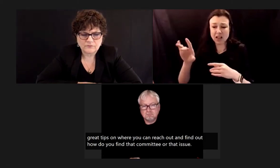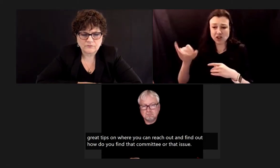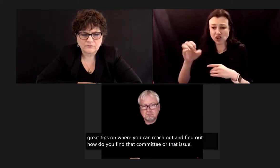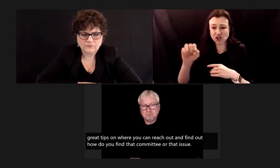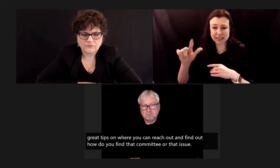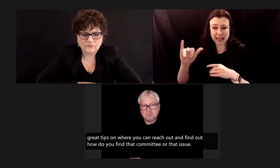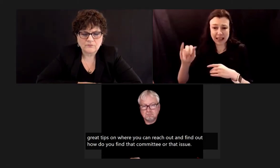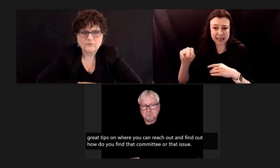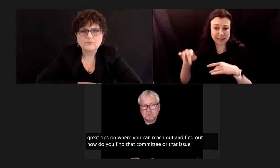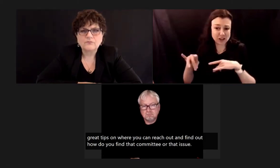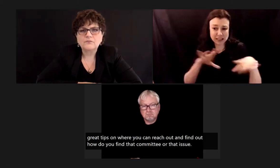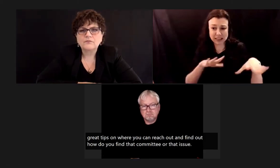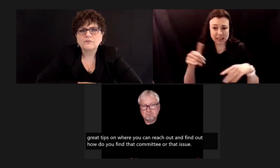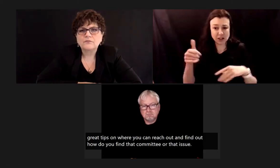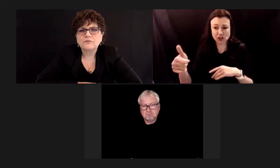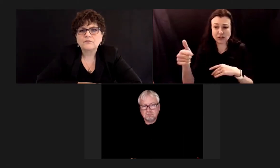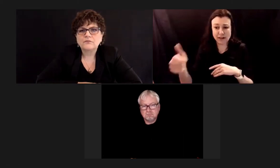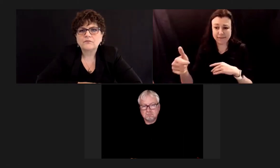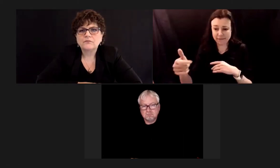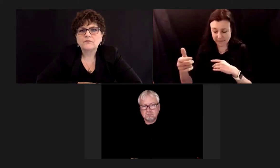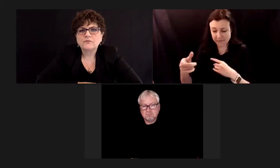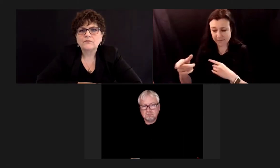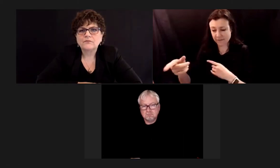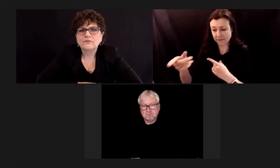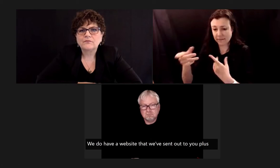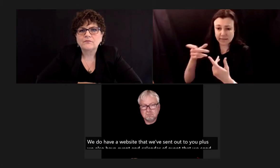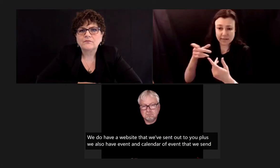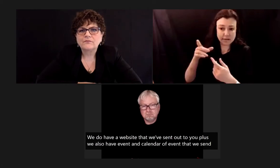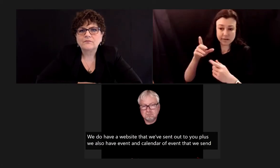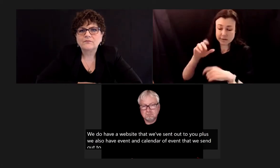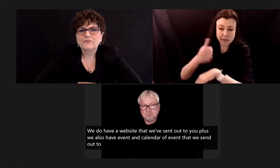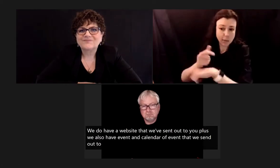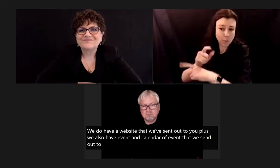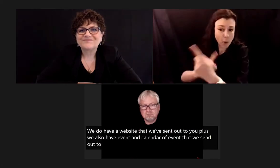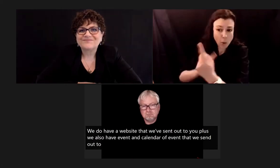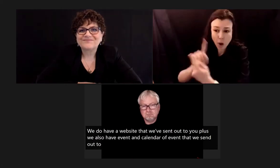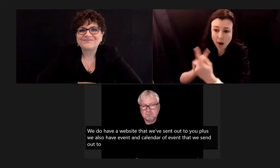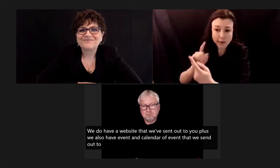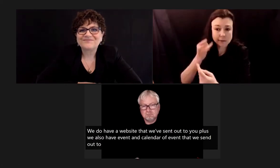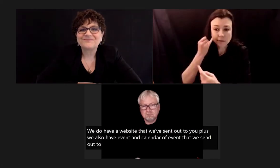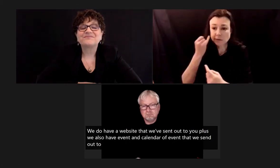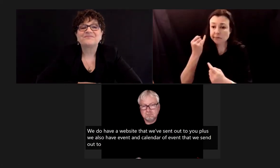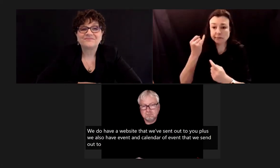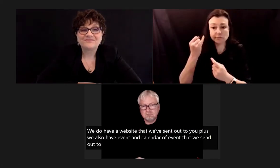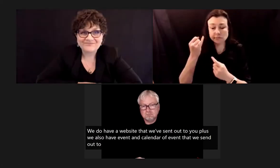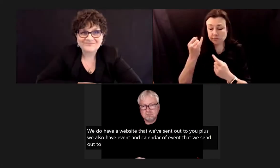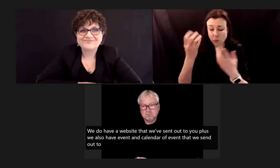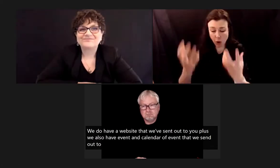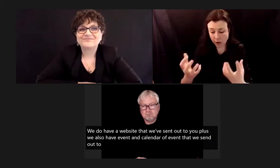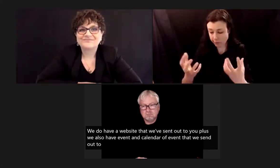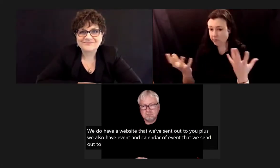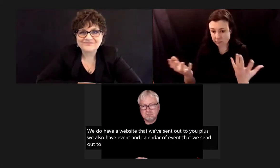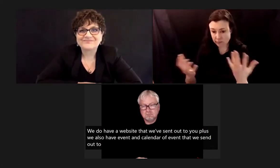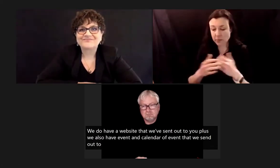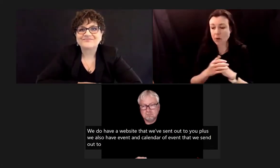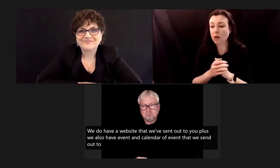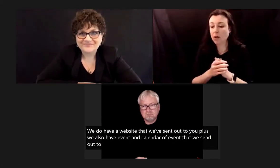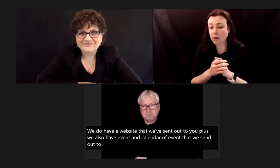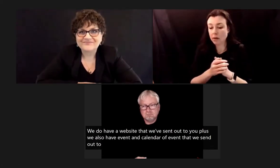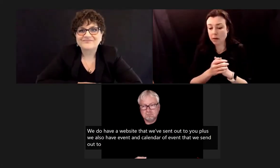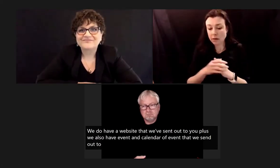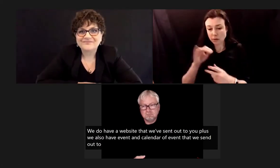thing. Please do reach out to Jessalyn and set up a